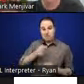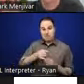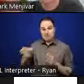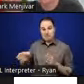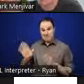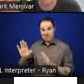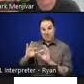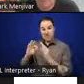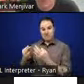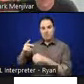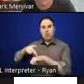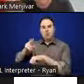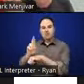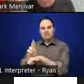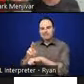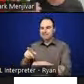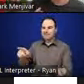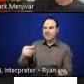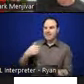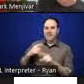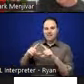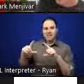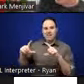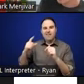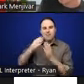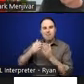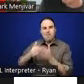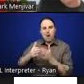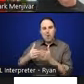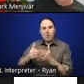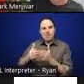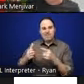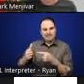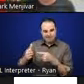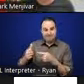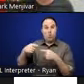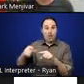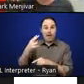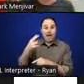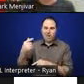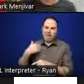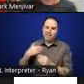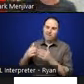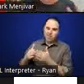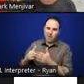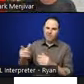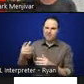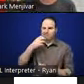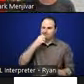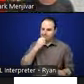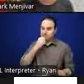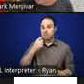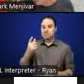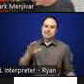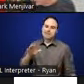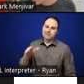port card so that he could have a small boat when he was in high school. My grandfather, I love him a lot. He has since passed and that's part of